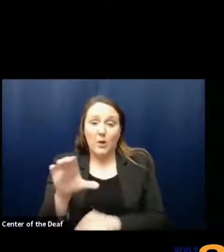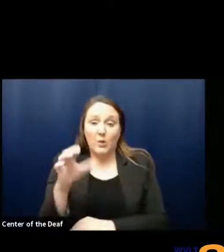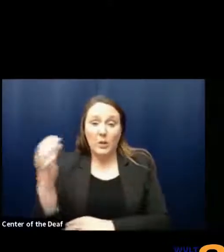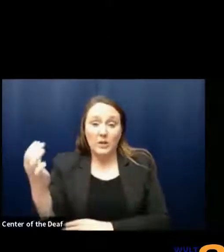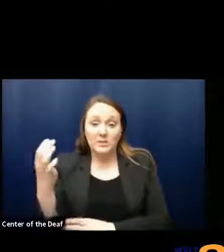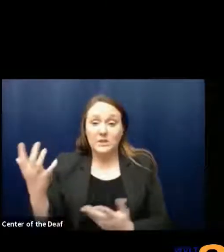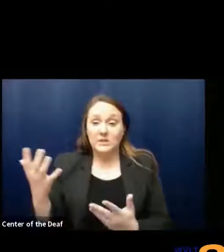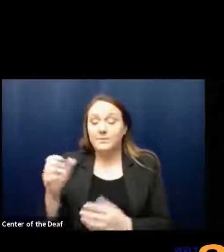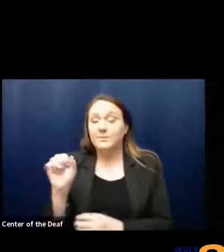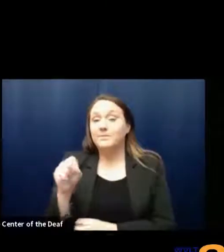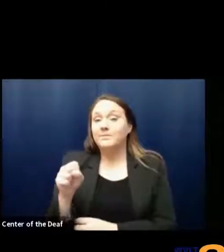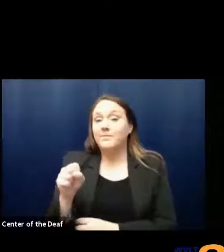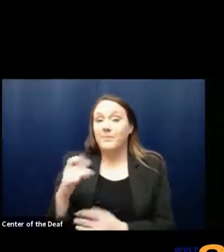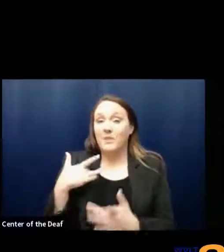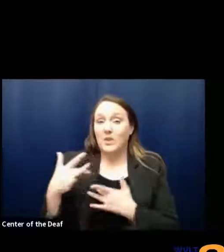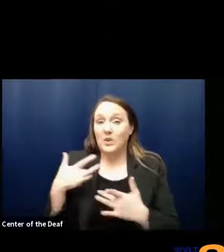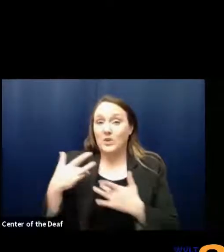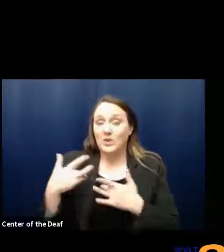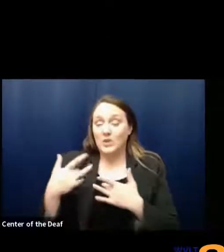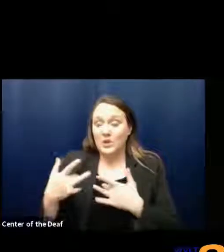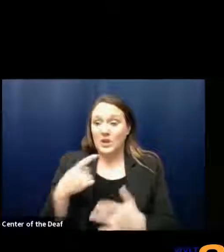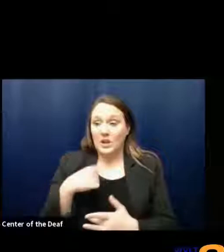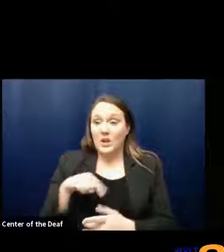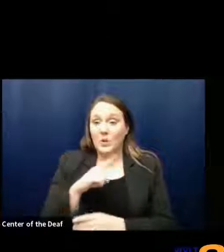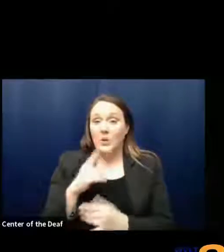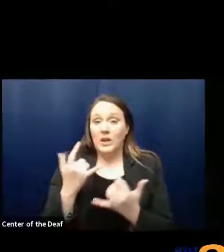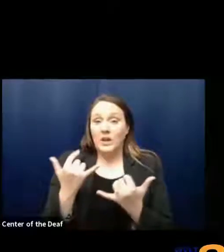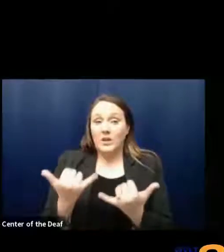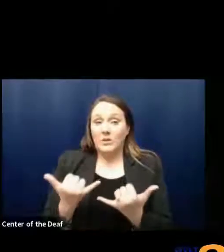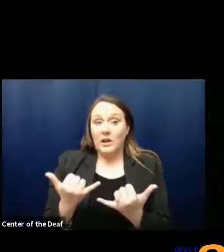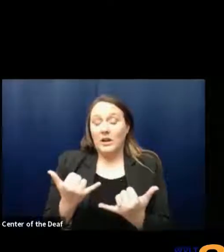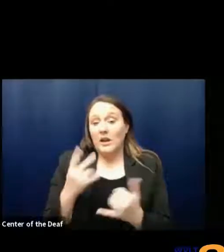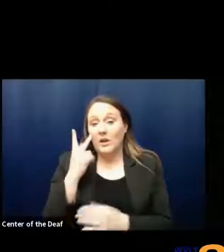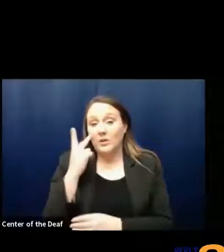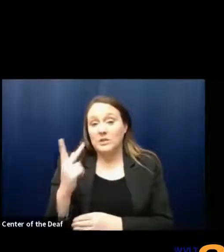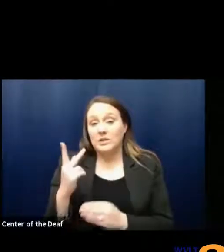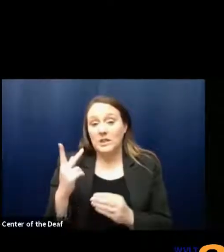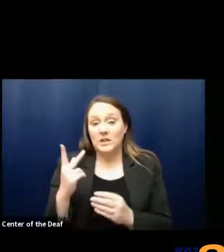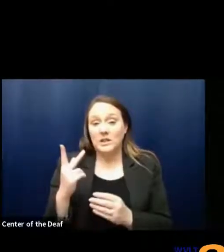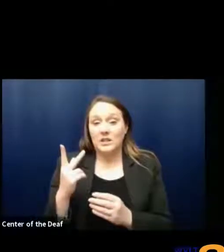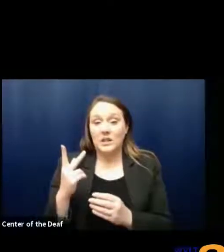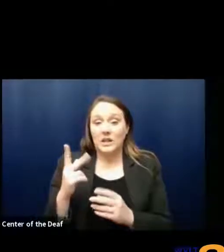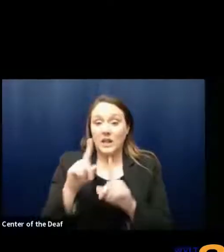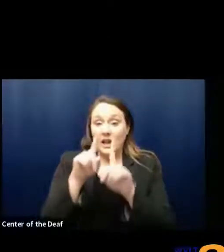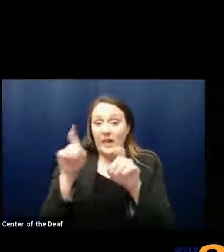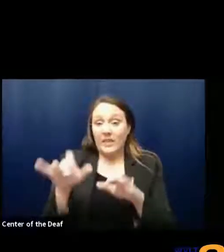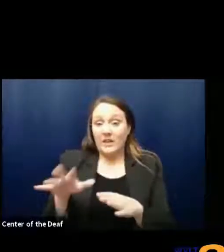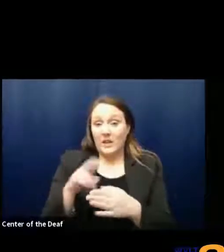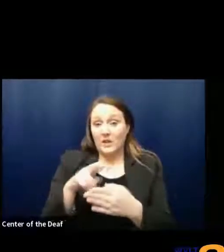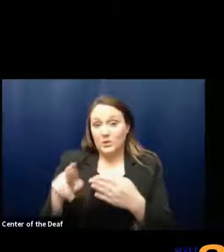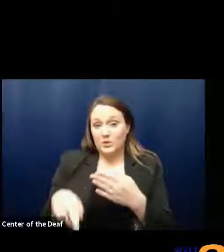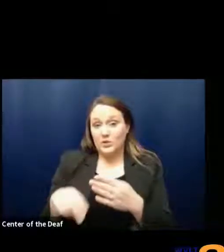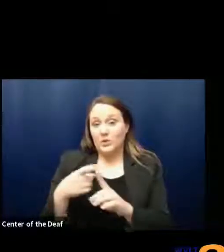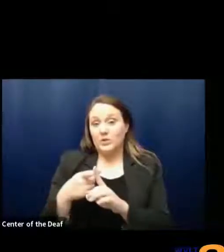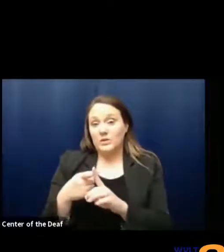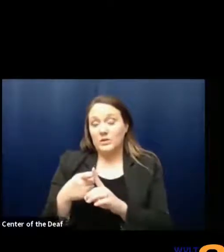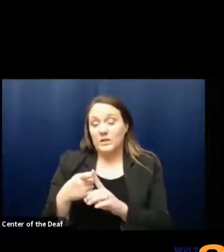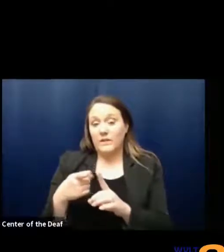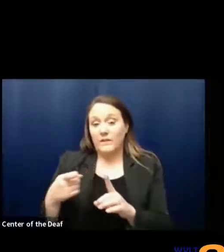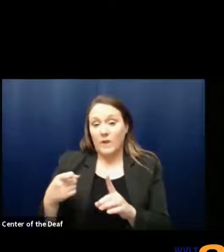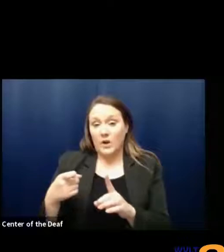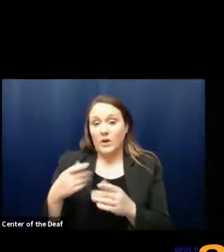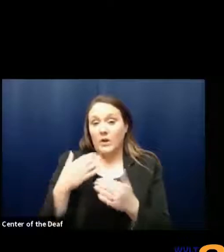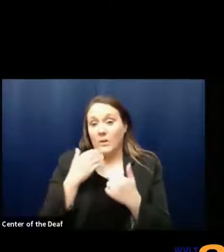It's concerning. It's very, very concerning. We are actually probably seeing mostly the test results being from